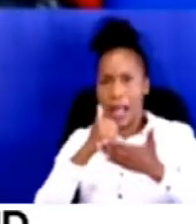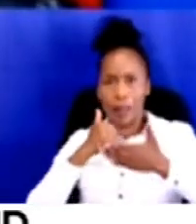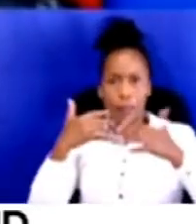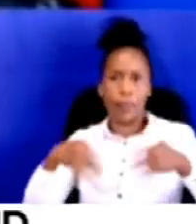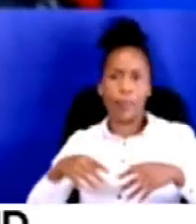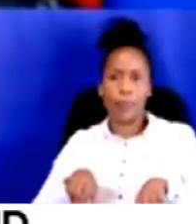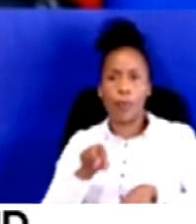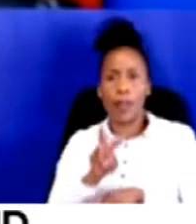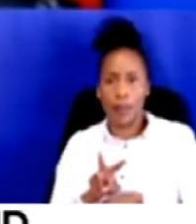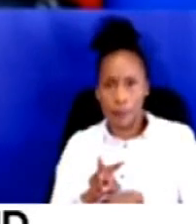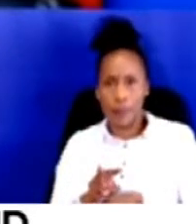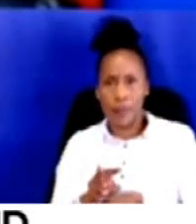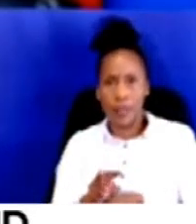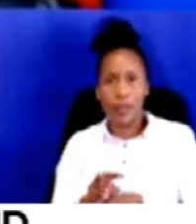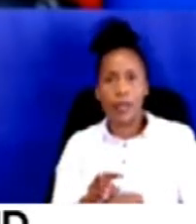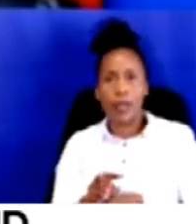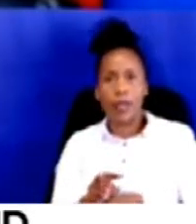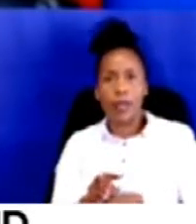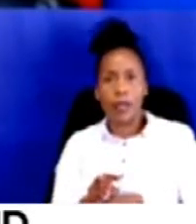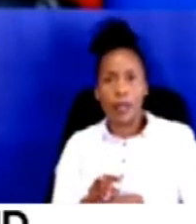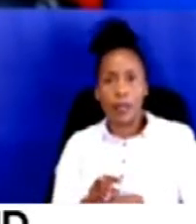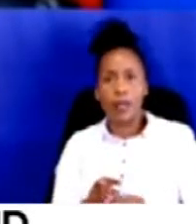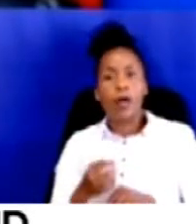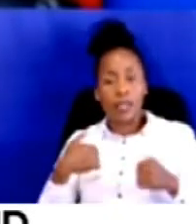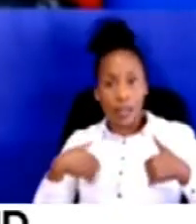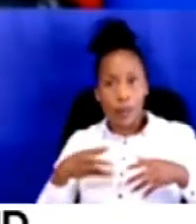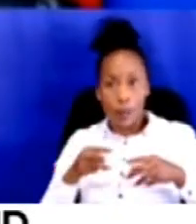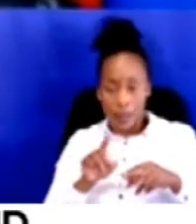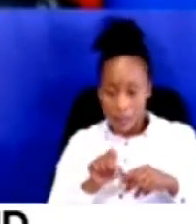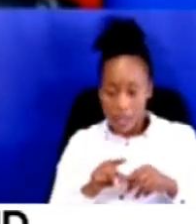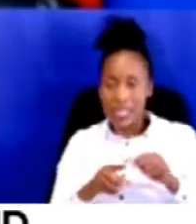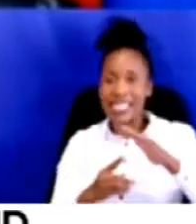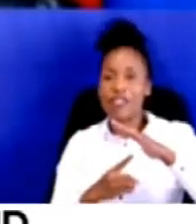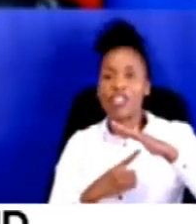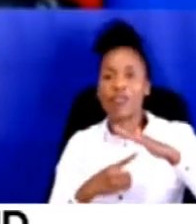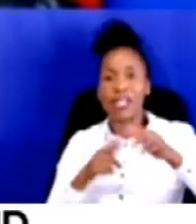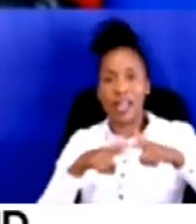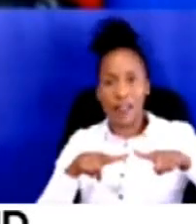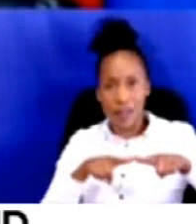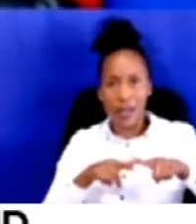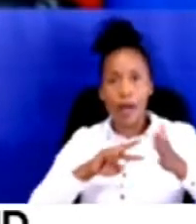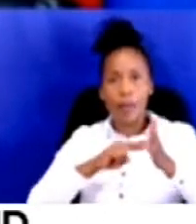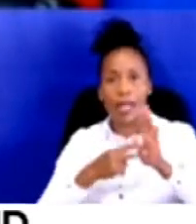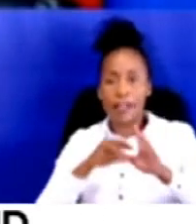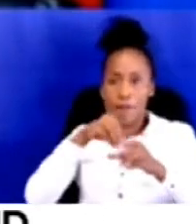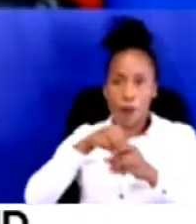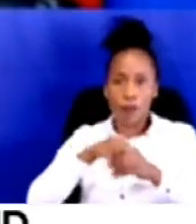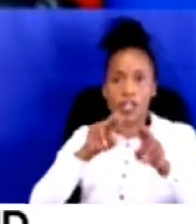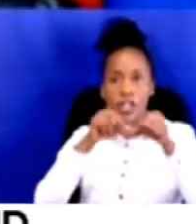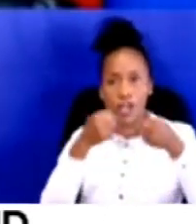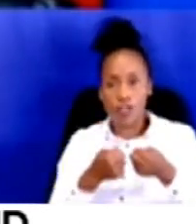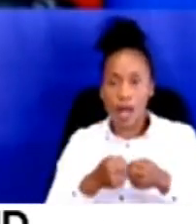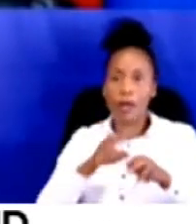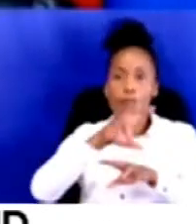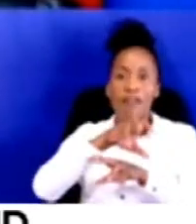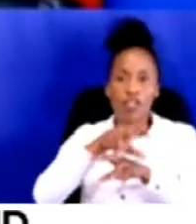So we are going to develop plans at the district level. The plans will involve national government,